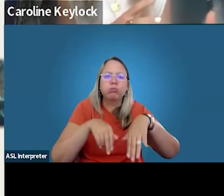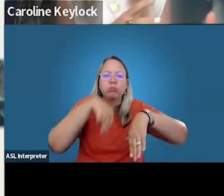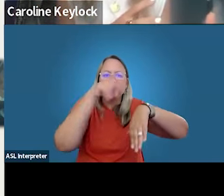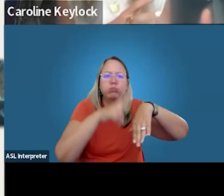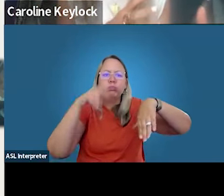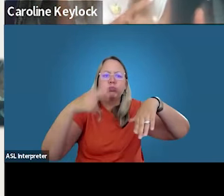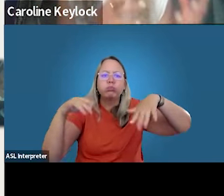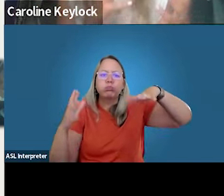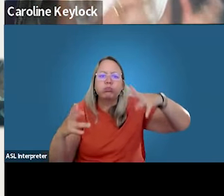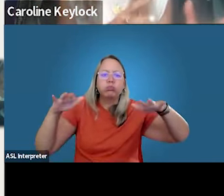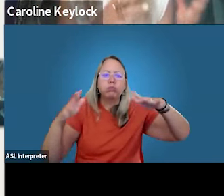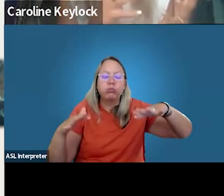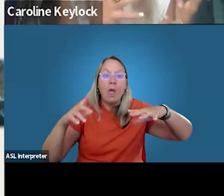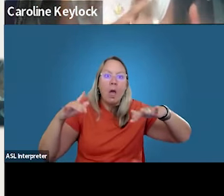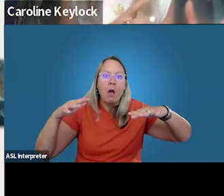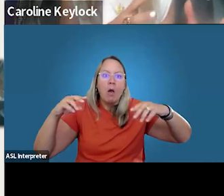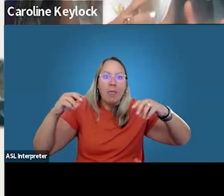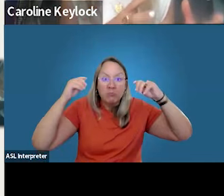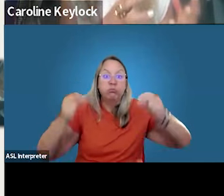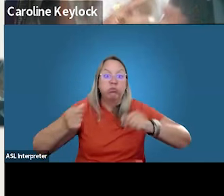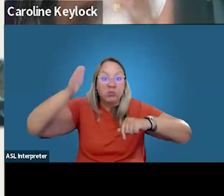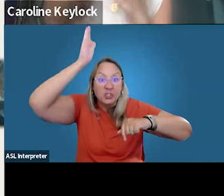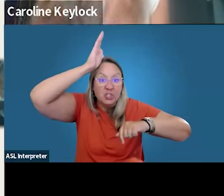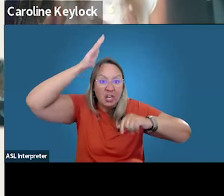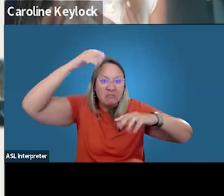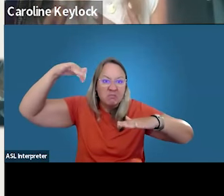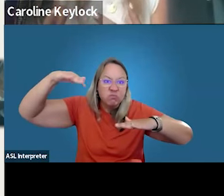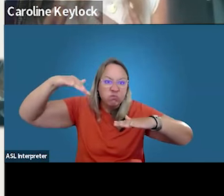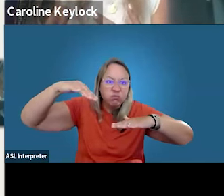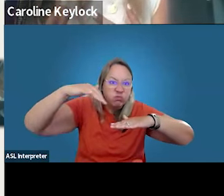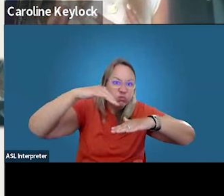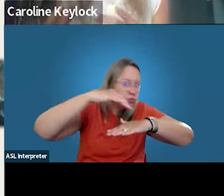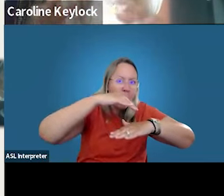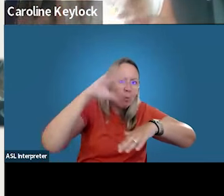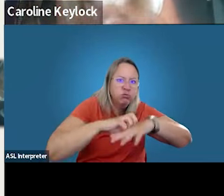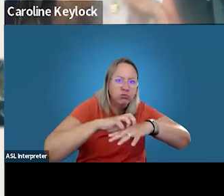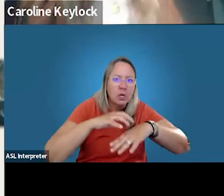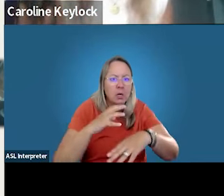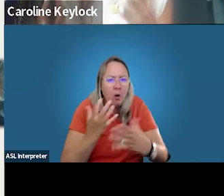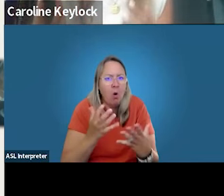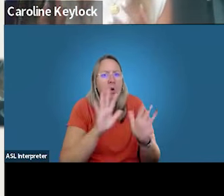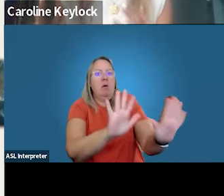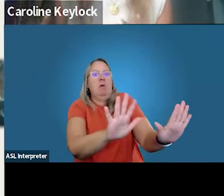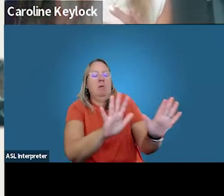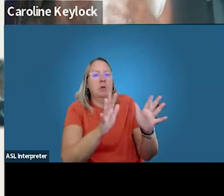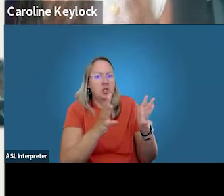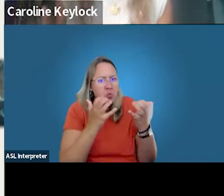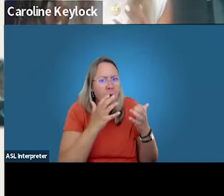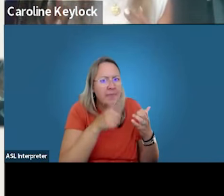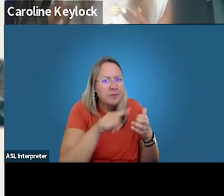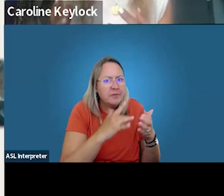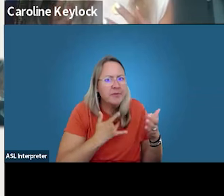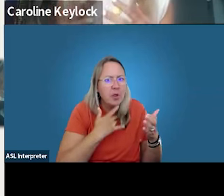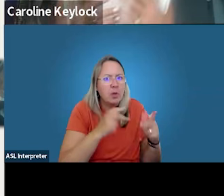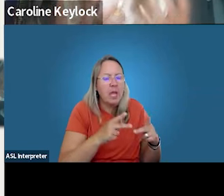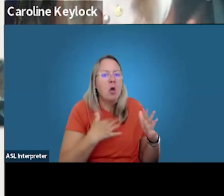is a shark attack. And the reason you care about the story is because you want the teenagers to be okay. You want that lovely picture that you've just seen to